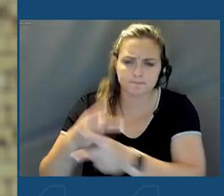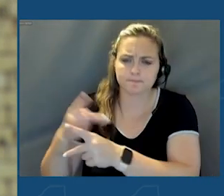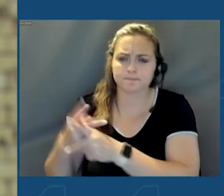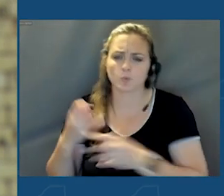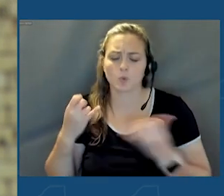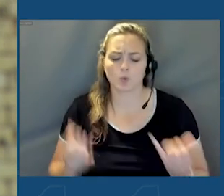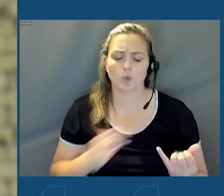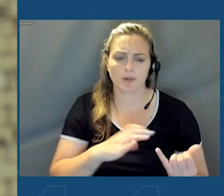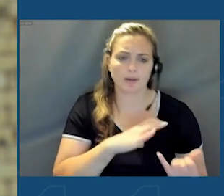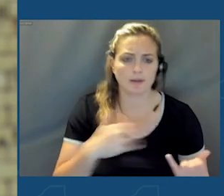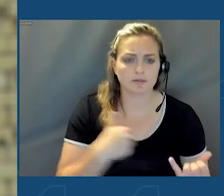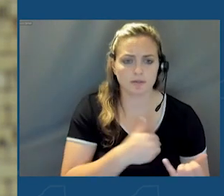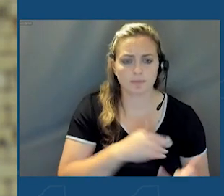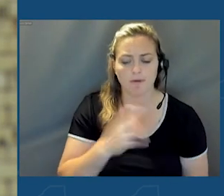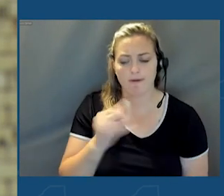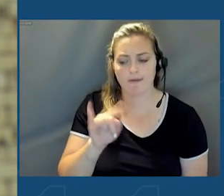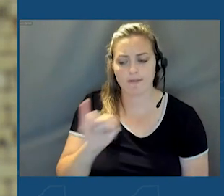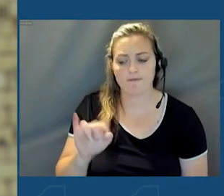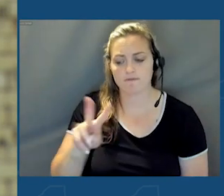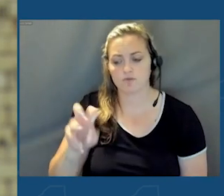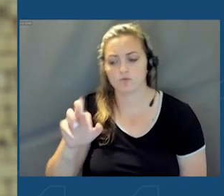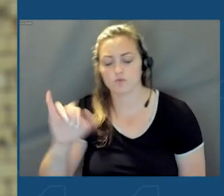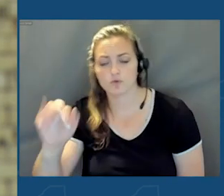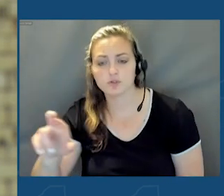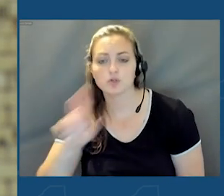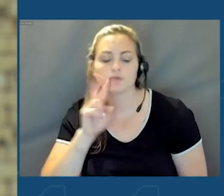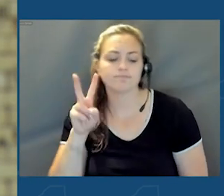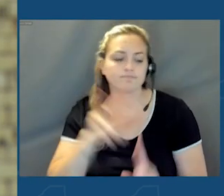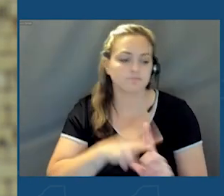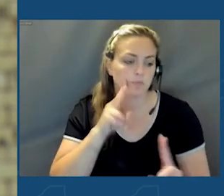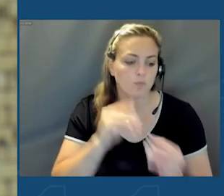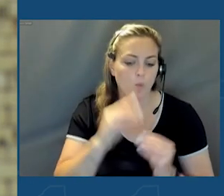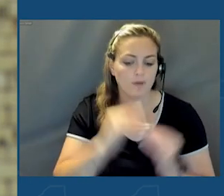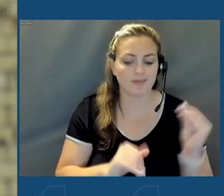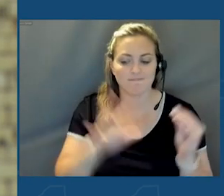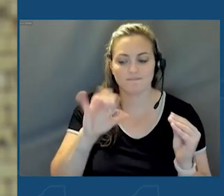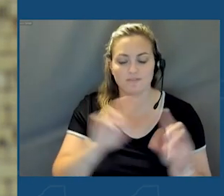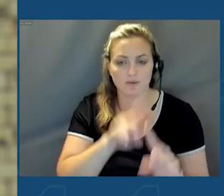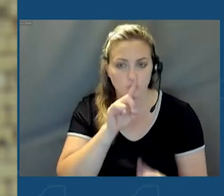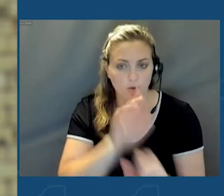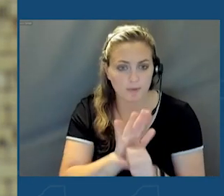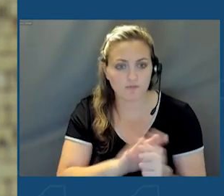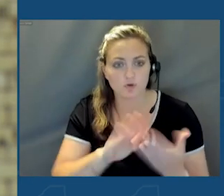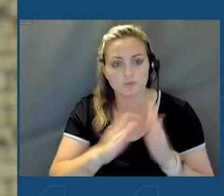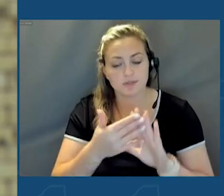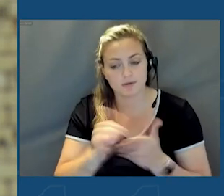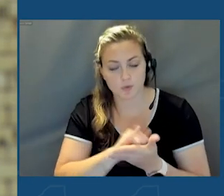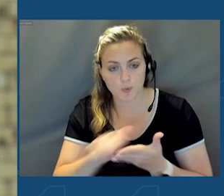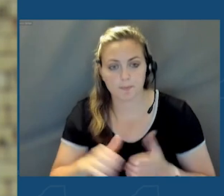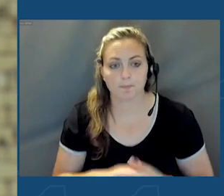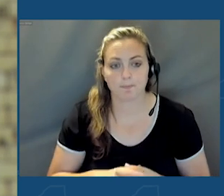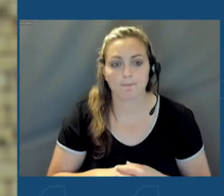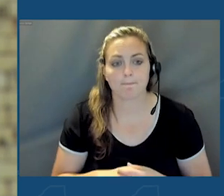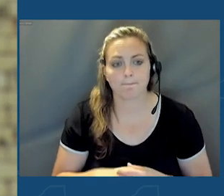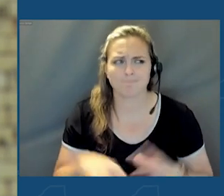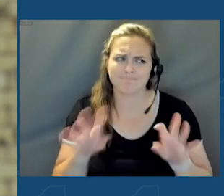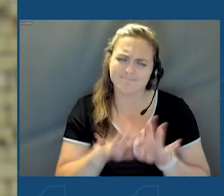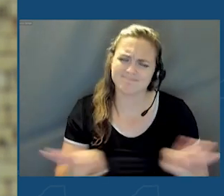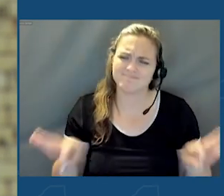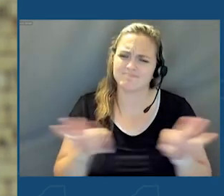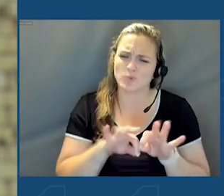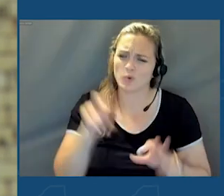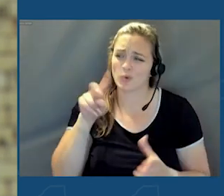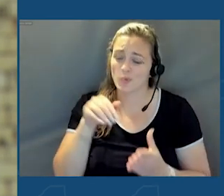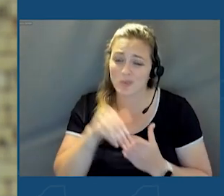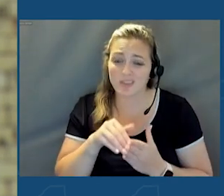members, Hanif and Ressler, the implementation of more than 50 commitments from the City of New York. Importantly, 2,000